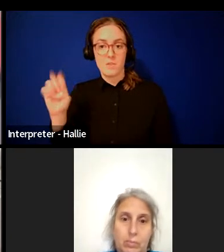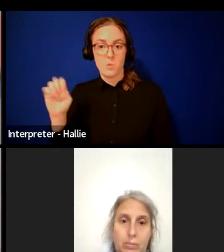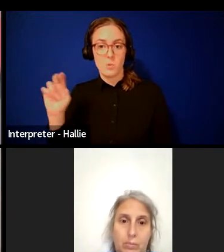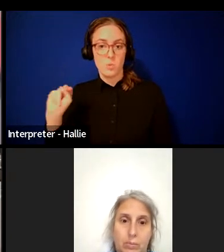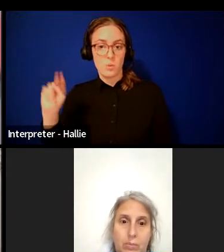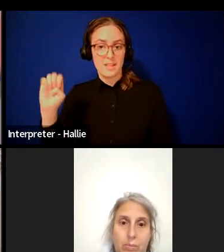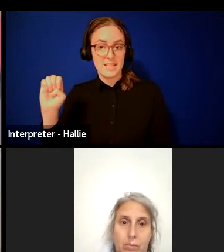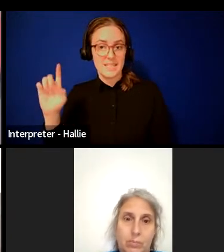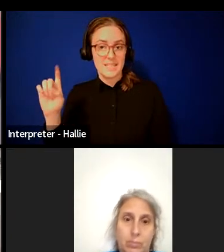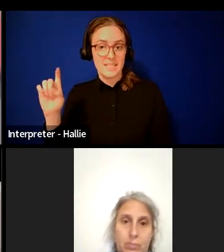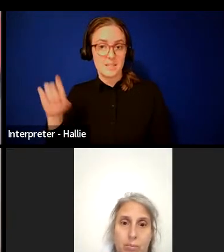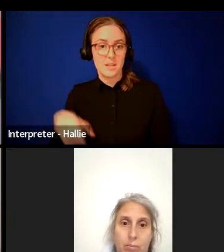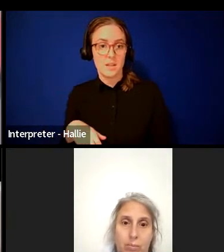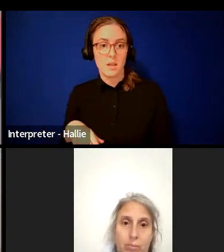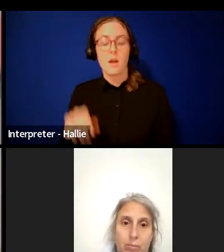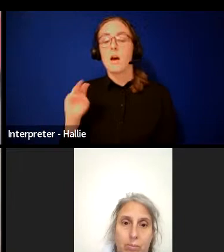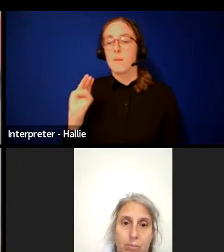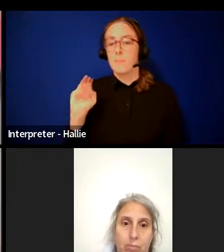Marty Sullivan.